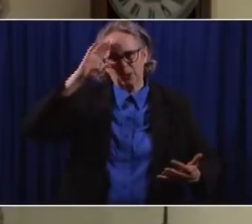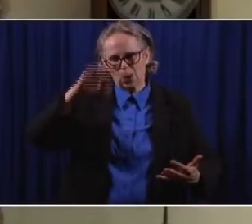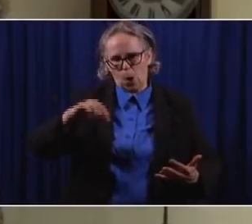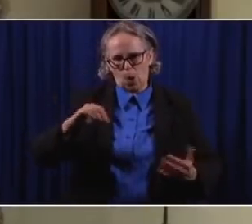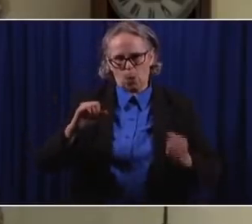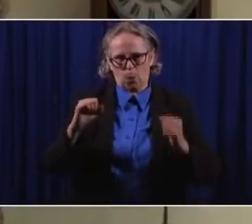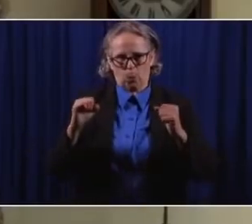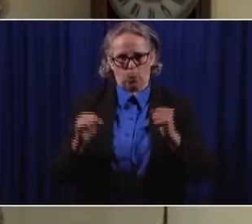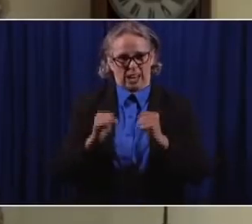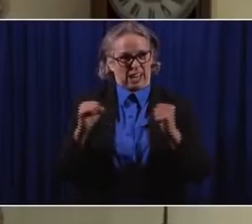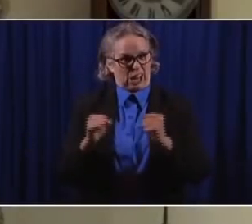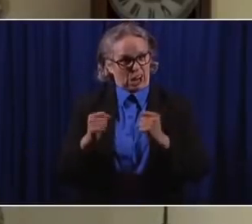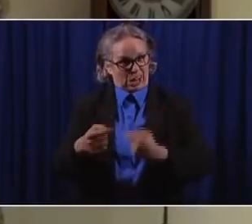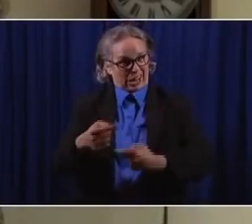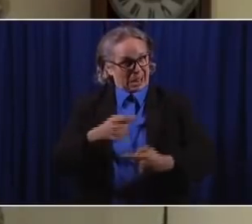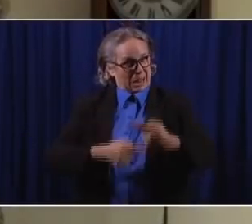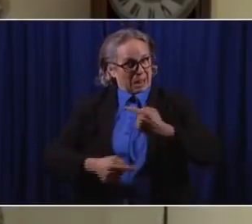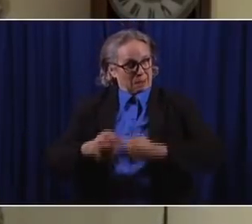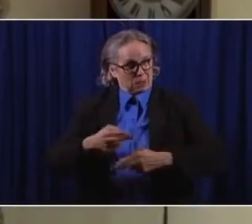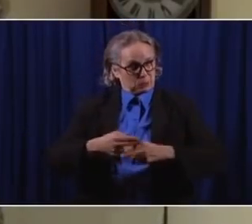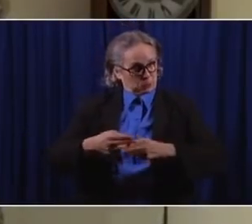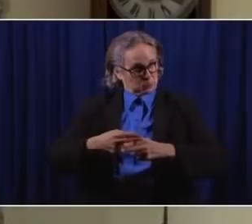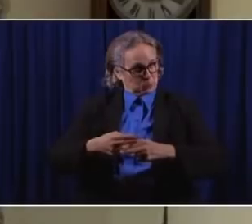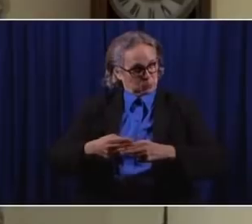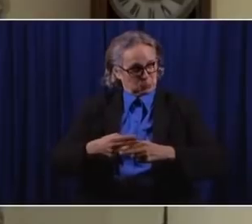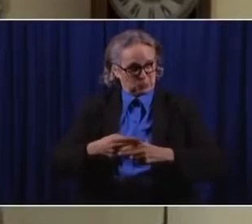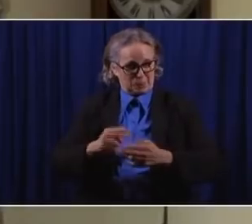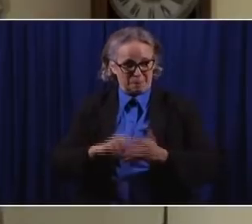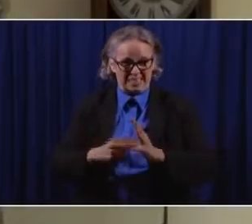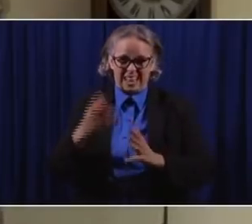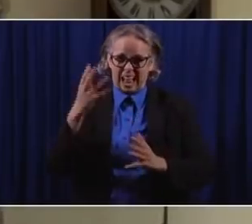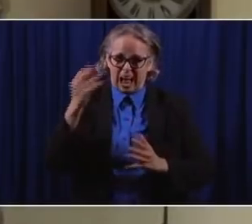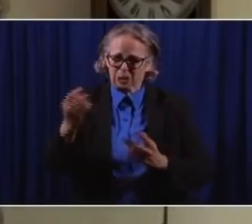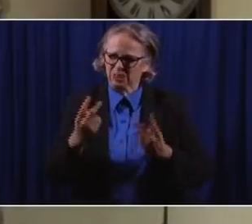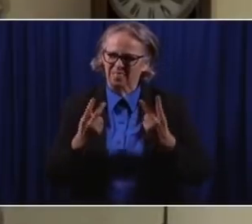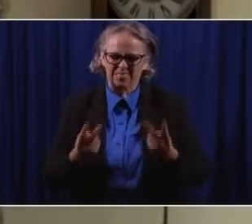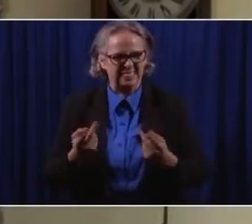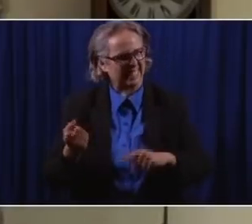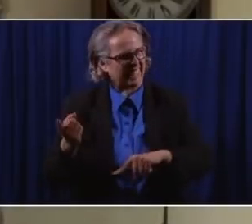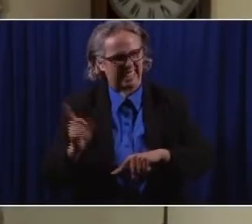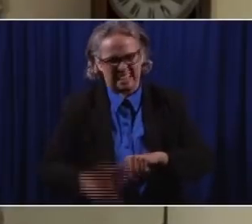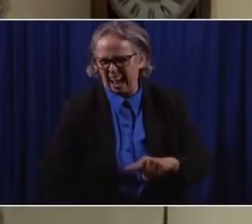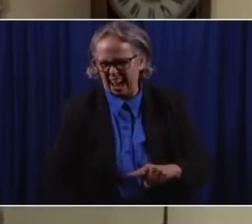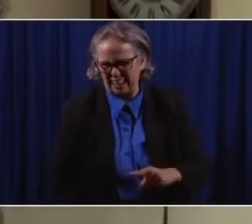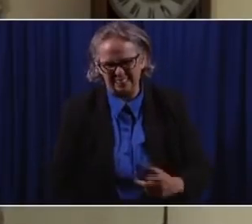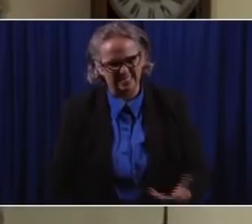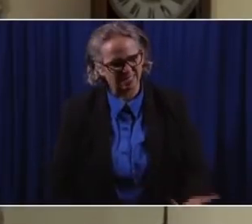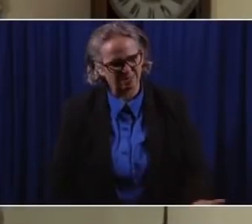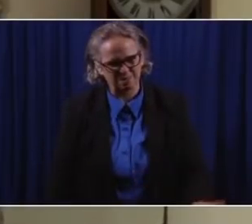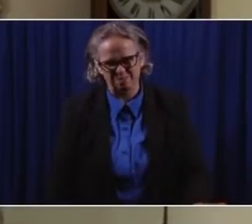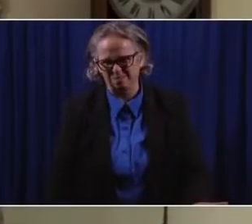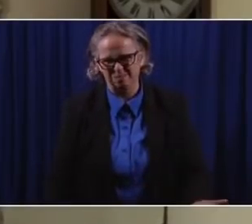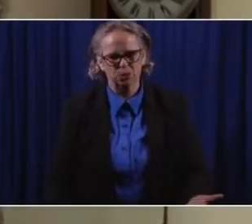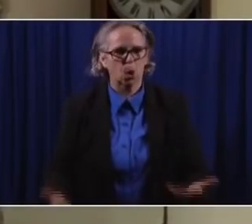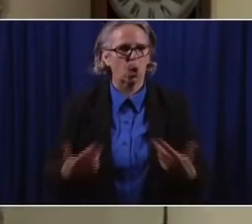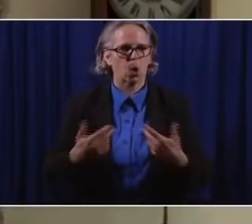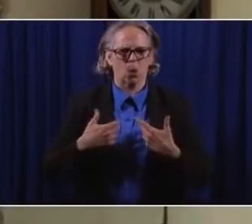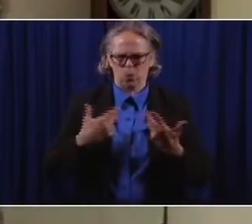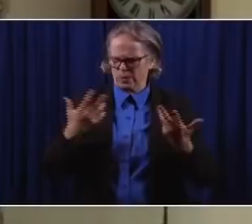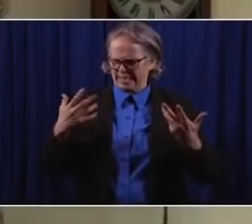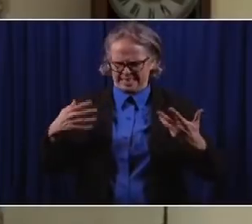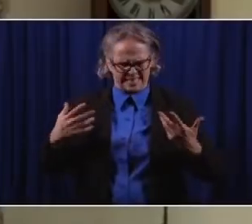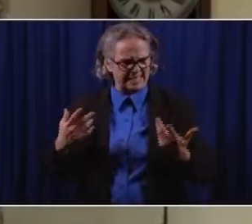that long. And we know that outdoor visitation will no longer work. So we have been working on coming up